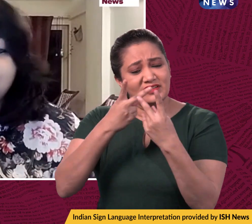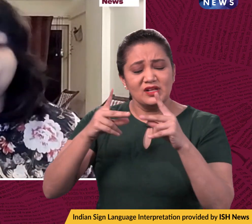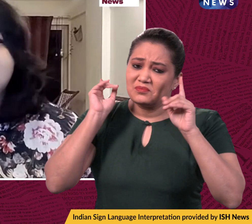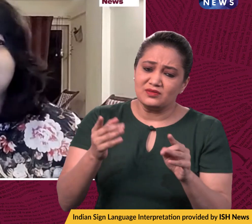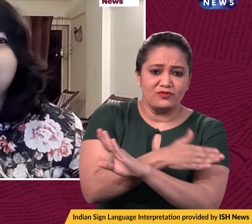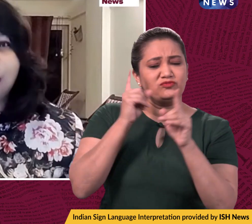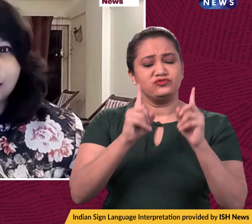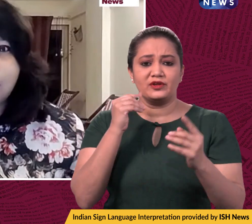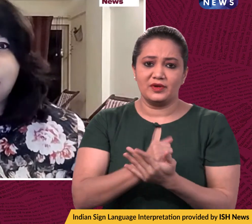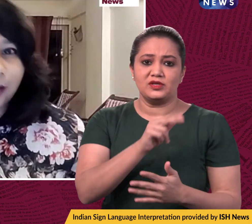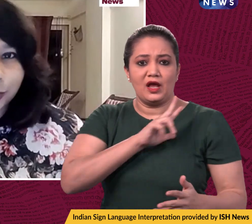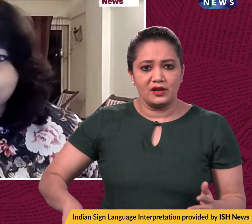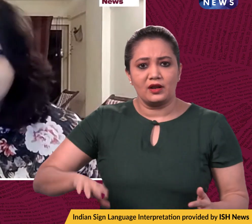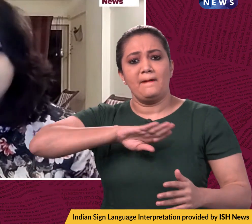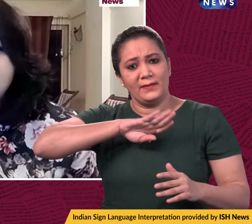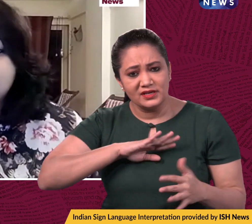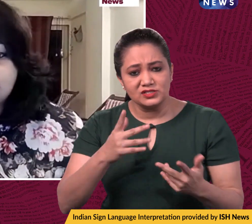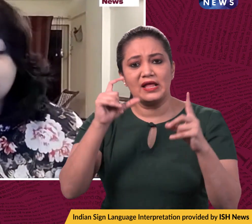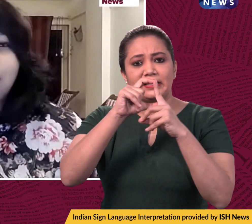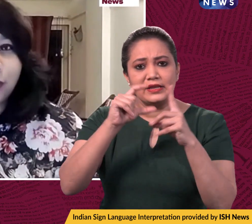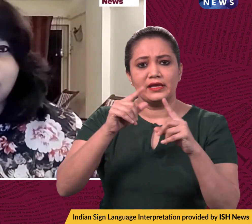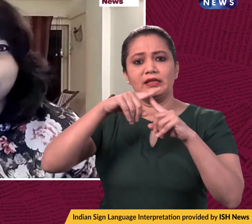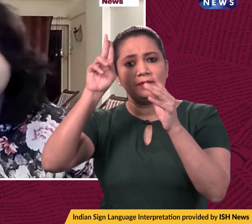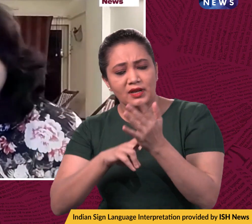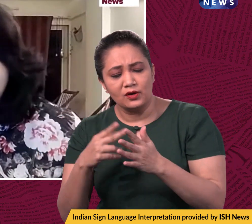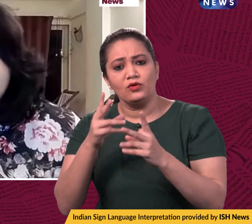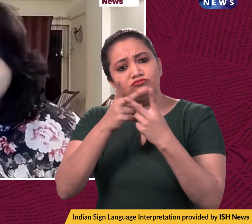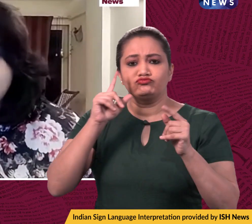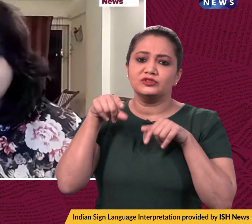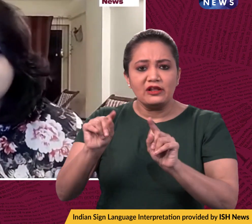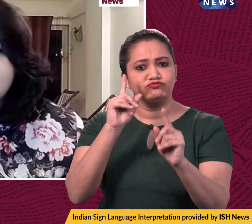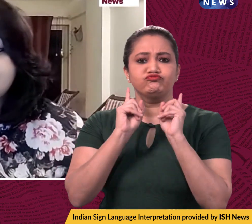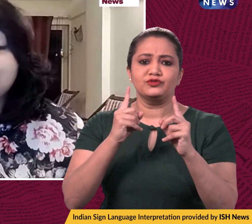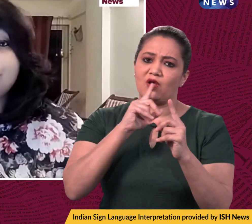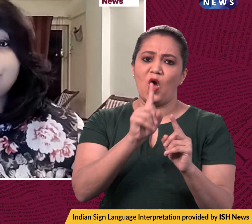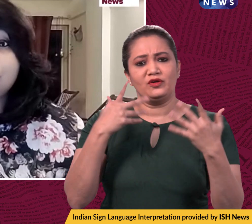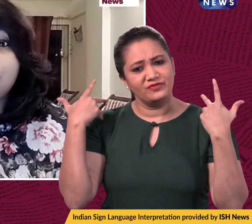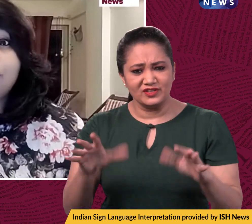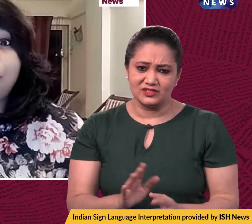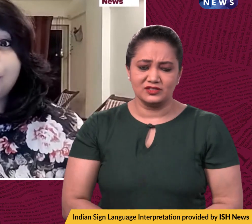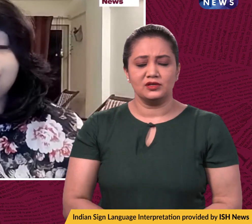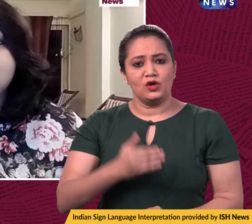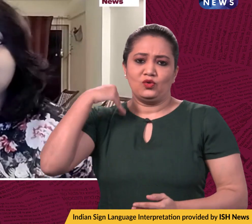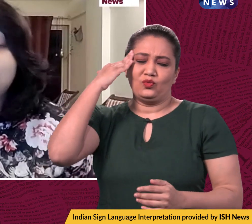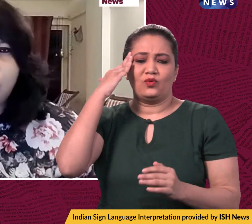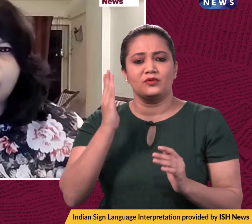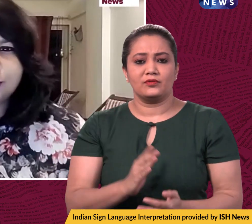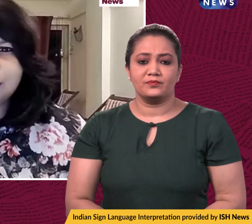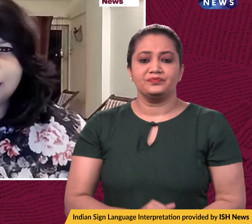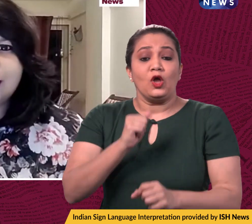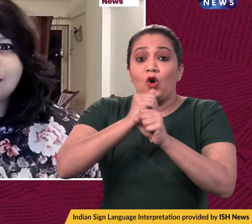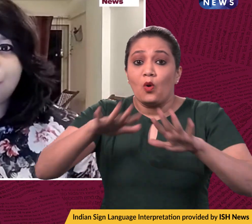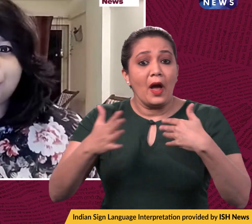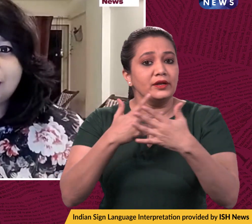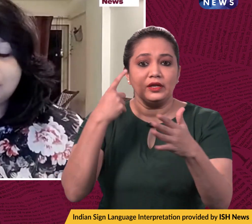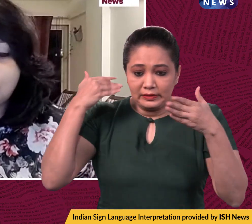a couple of states like Karnataka, Maharashtra, Delhi, Tamil Nadu have already imposed restrictions for New Year's Eve. Goa,